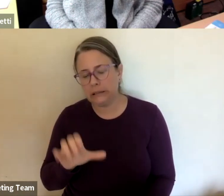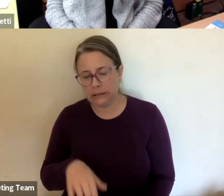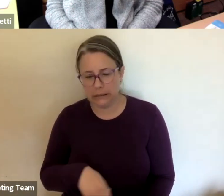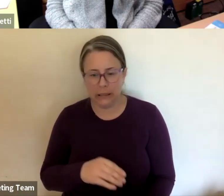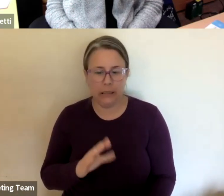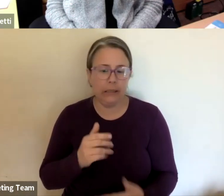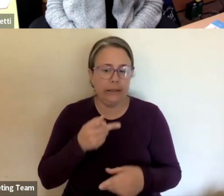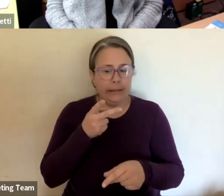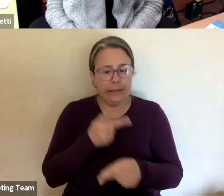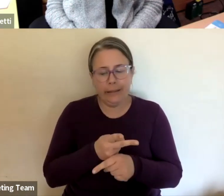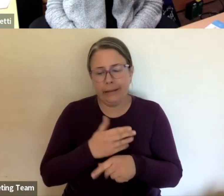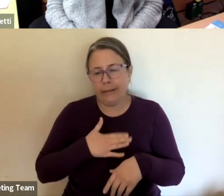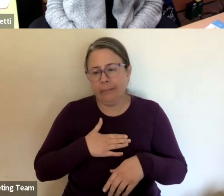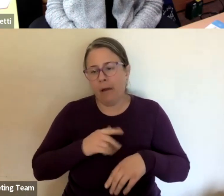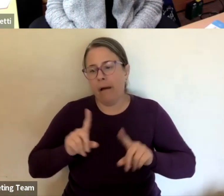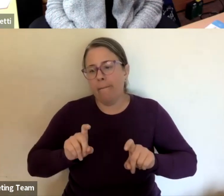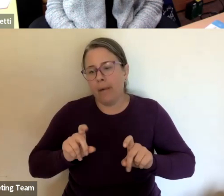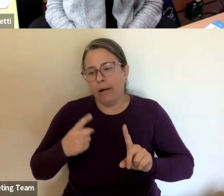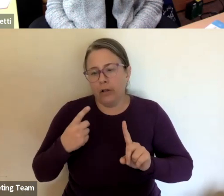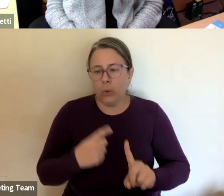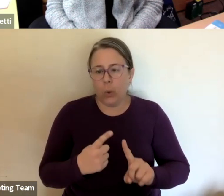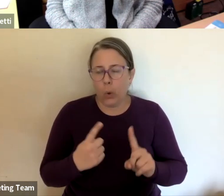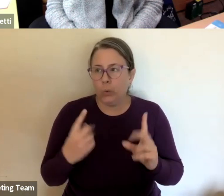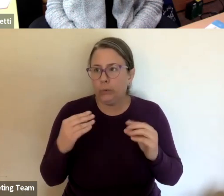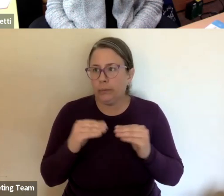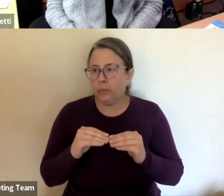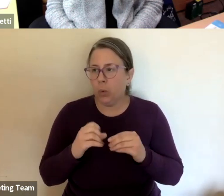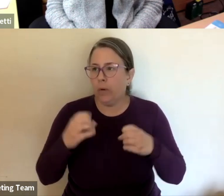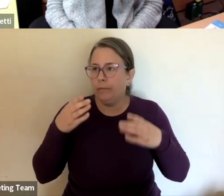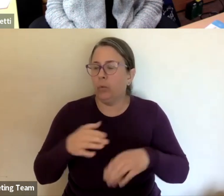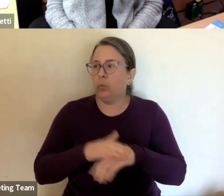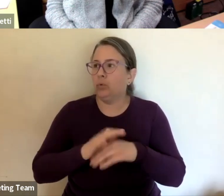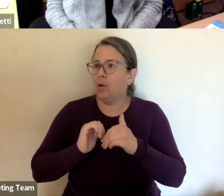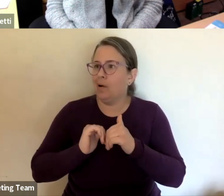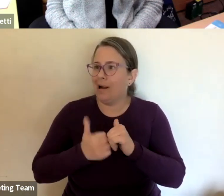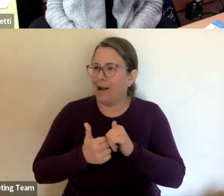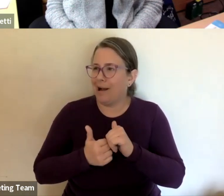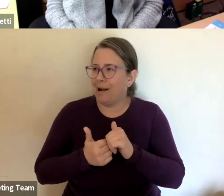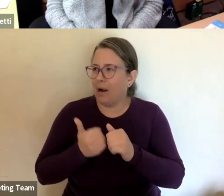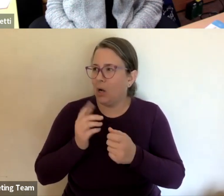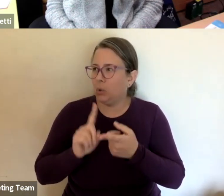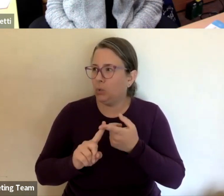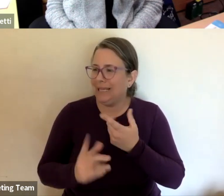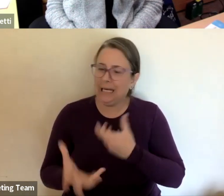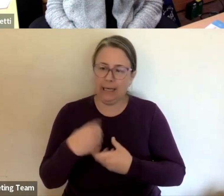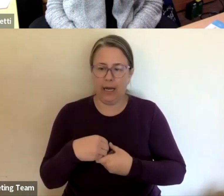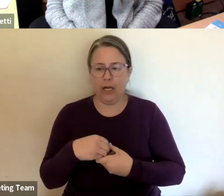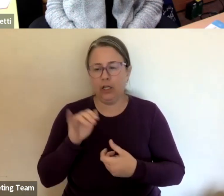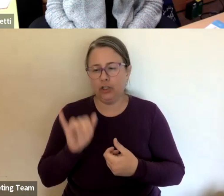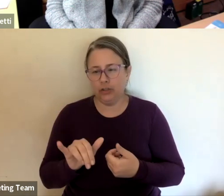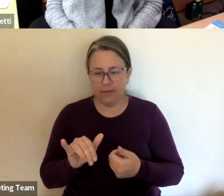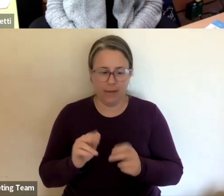really needed and vulnerable population, but it's challenging. And if I were to add any